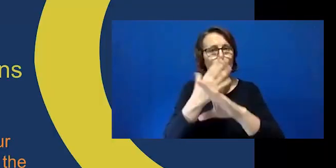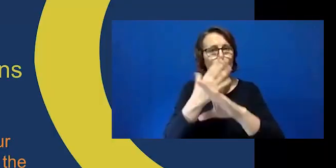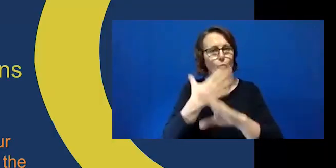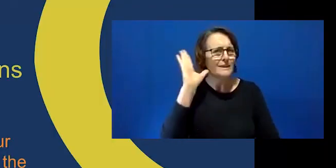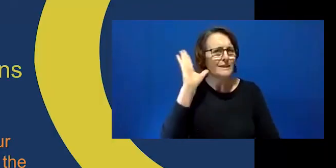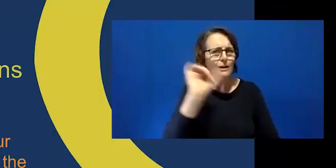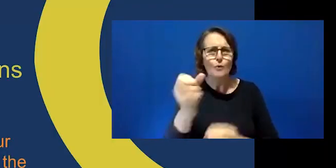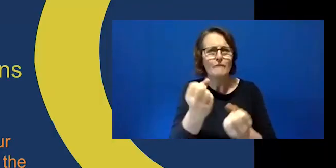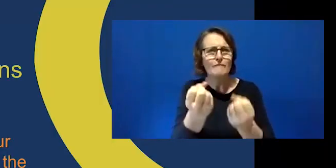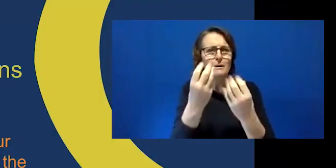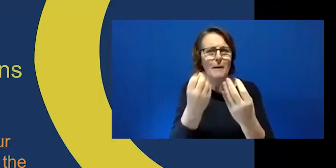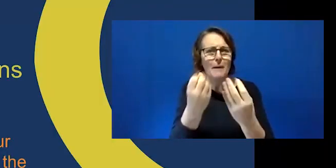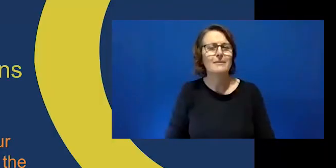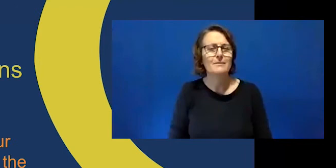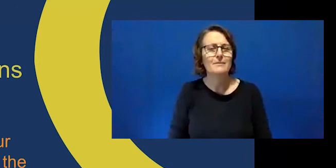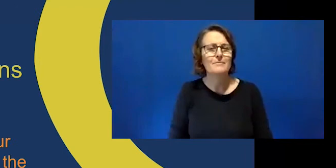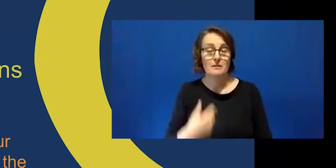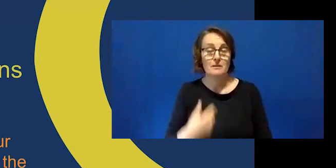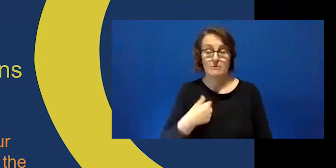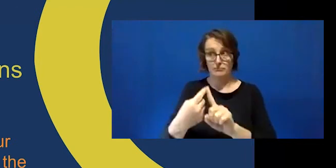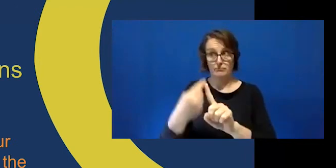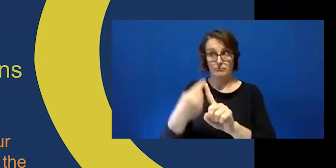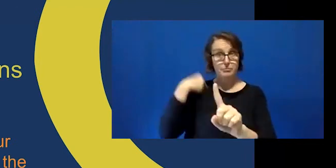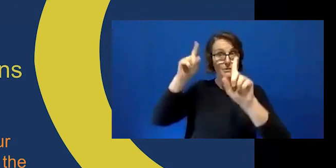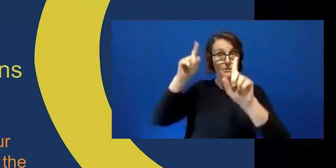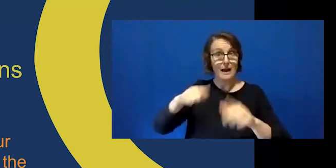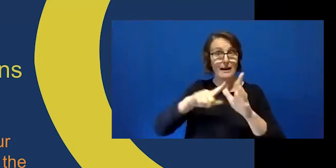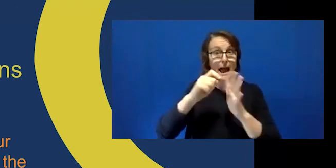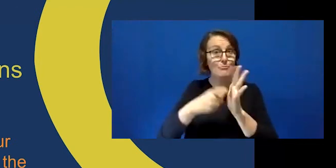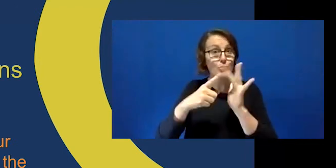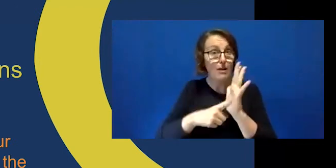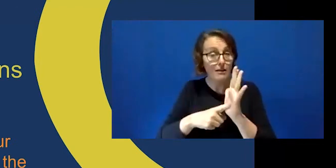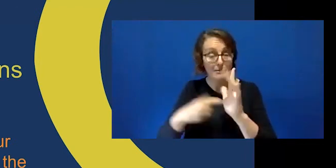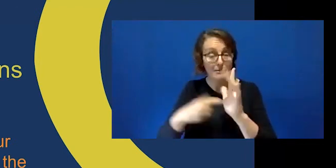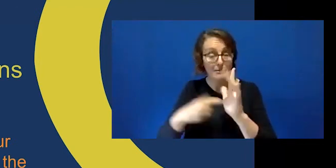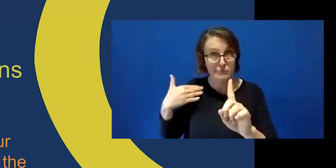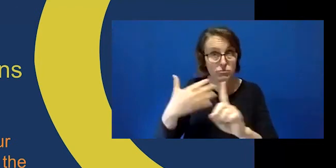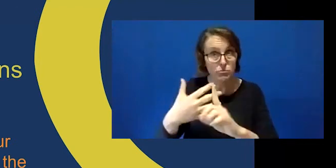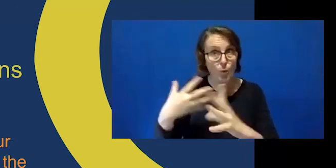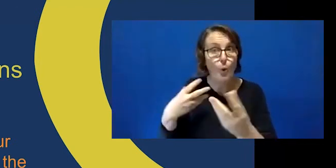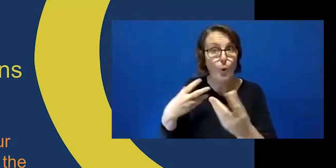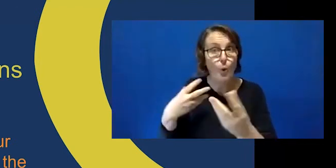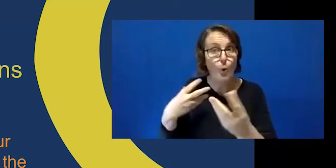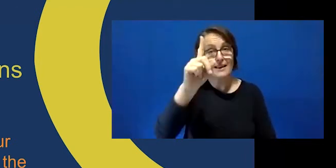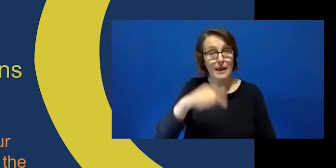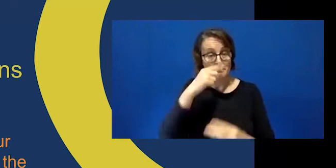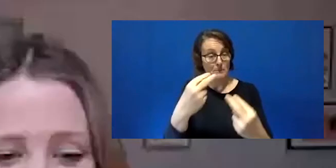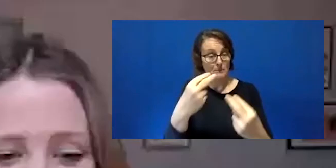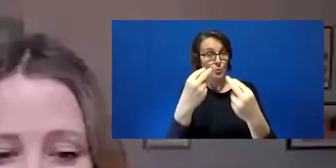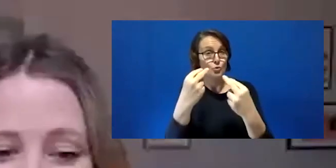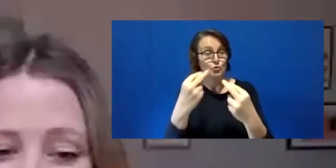on the 1st of April, we've had over 8,000 people join us for these live sessions, as well as many more playing the recordings back